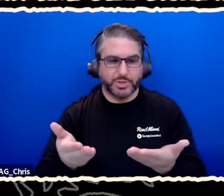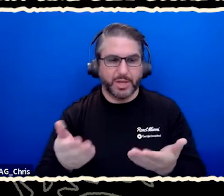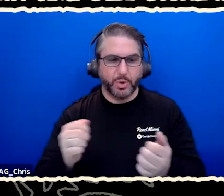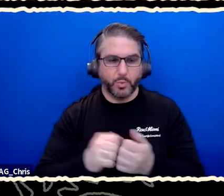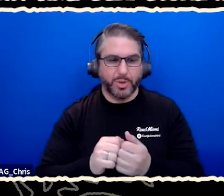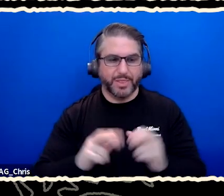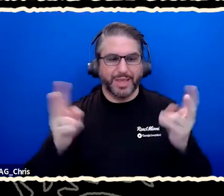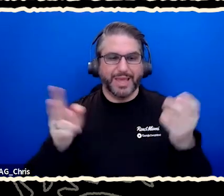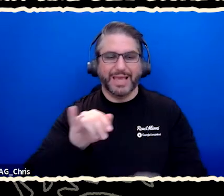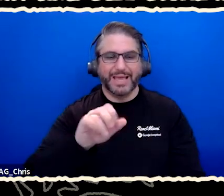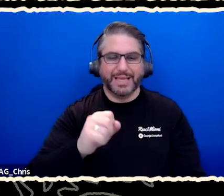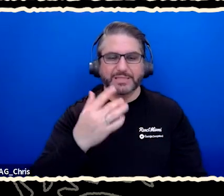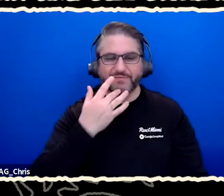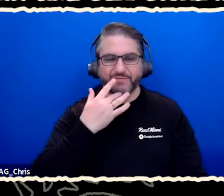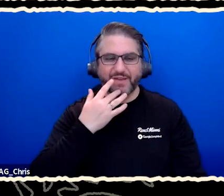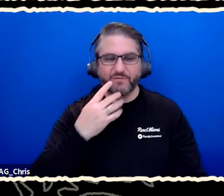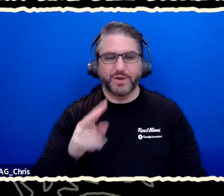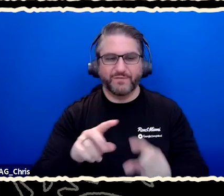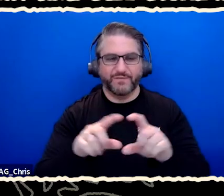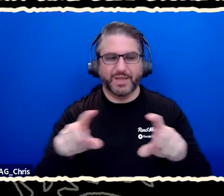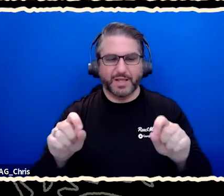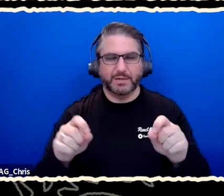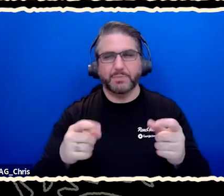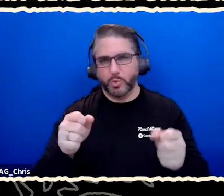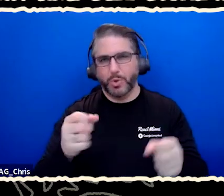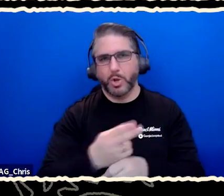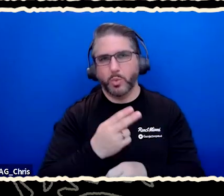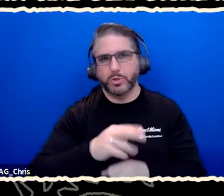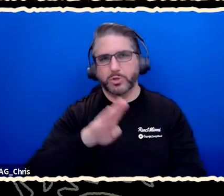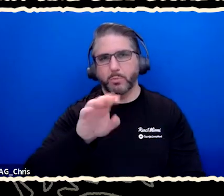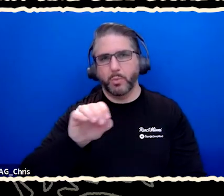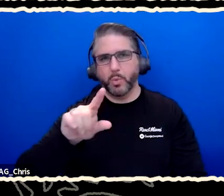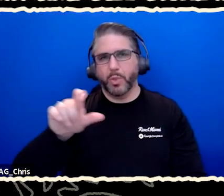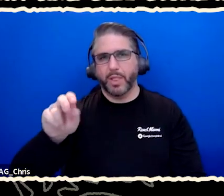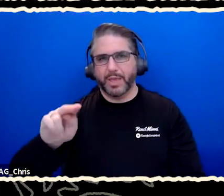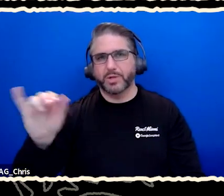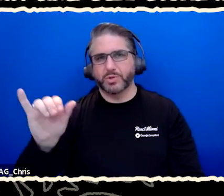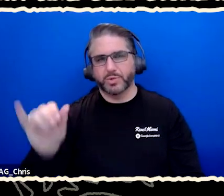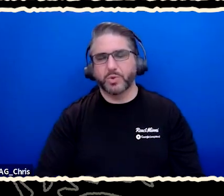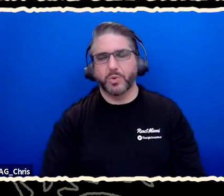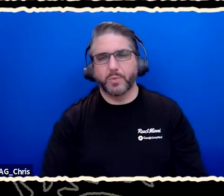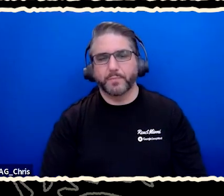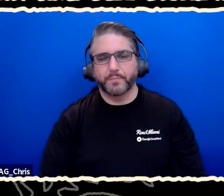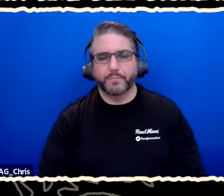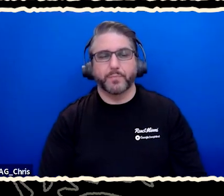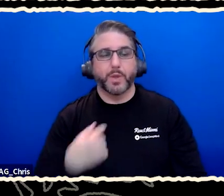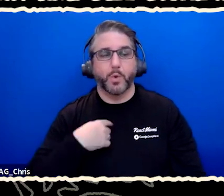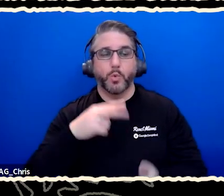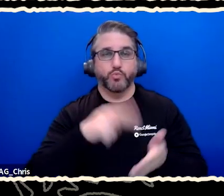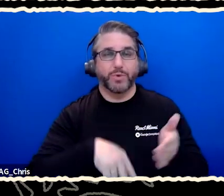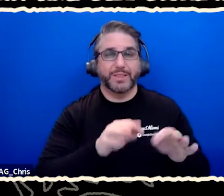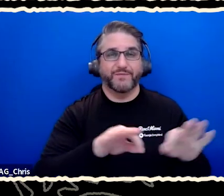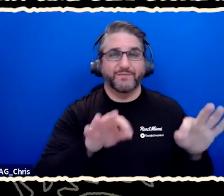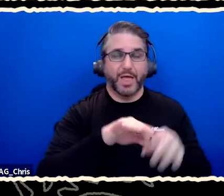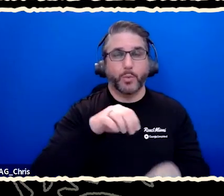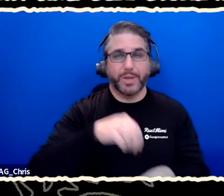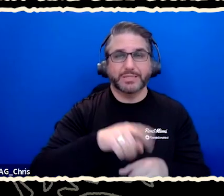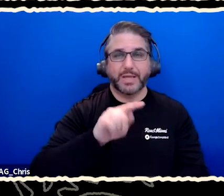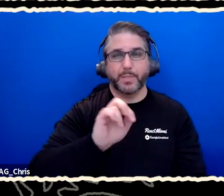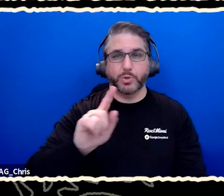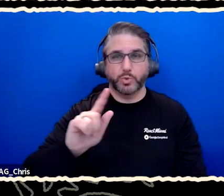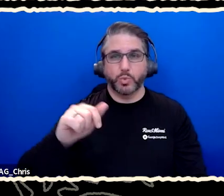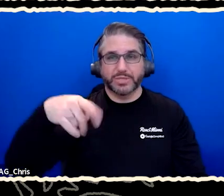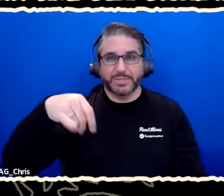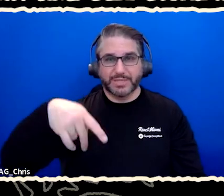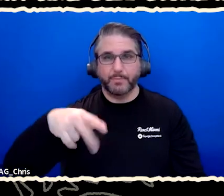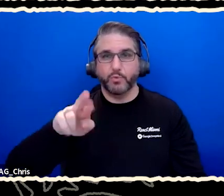isFavorite field, although even a Boolean would do in this case. We read this value inside the tooltip root and decide